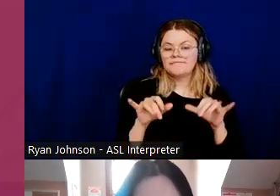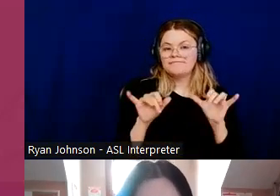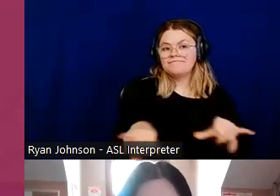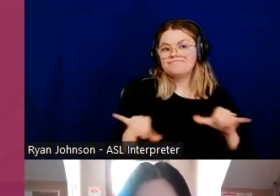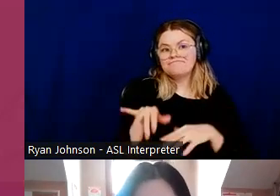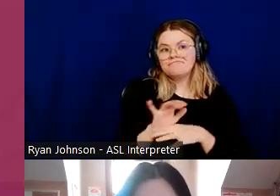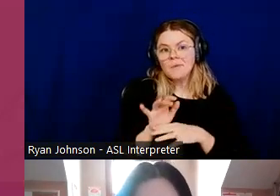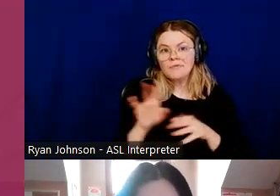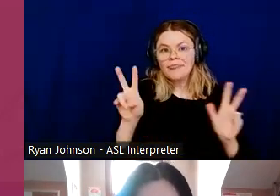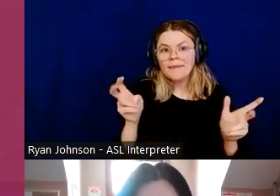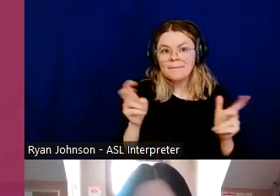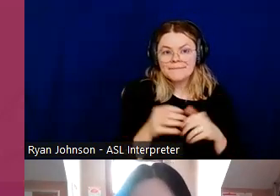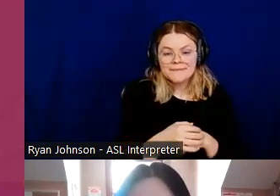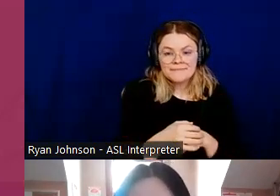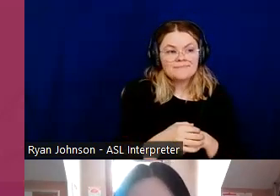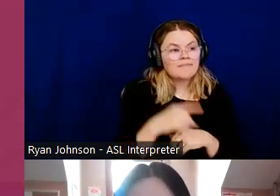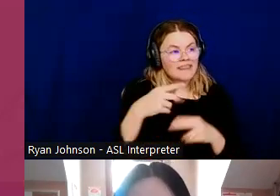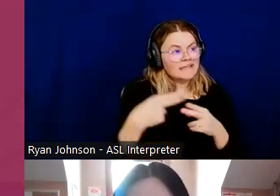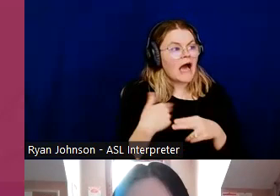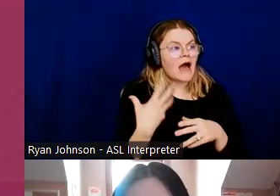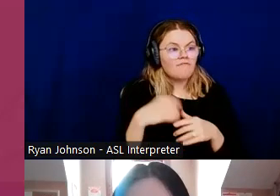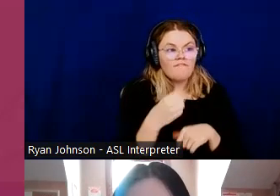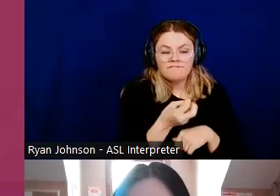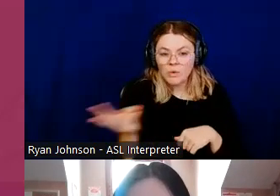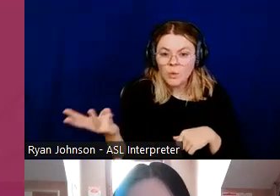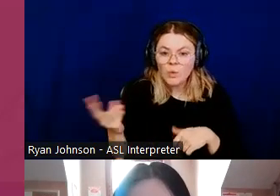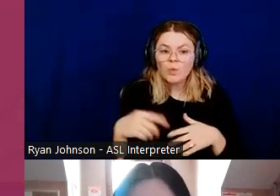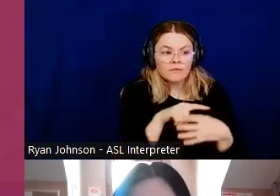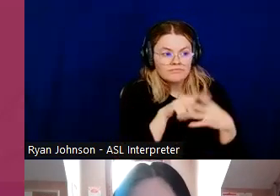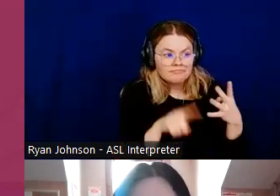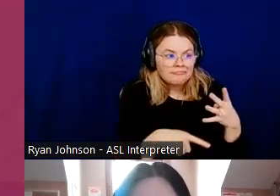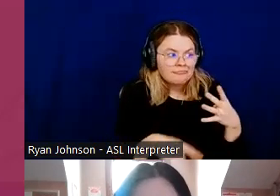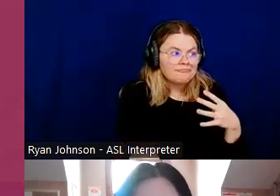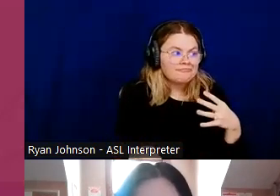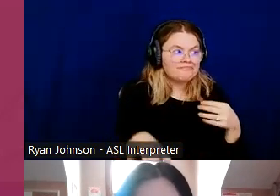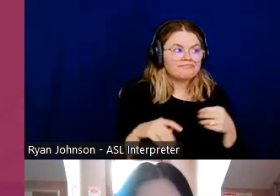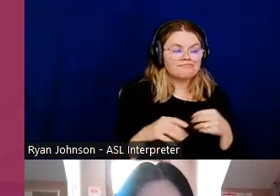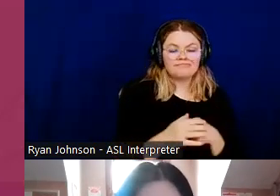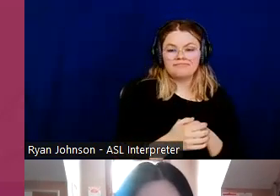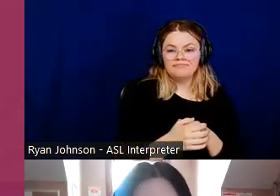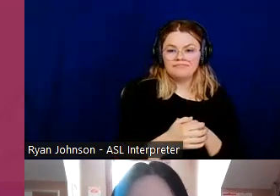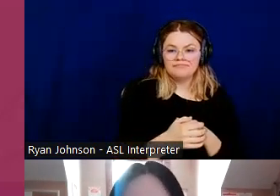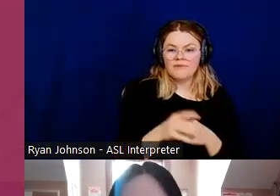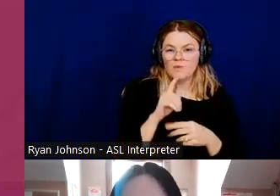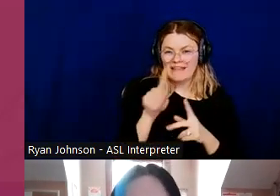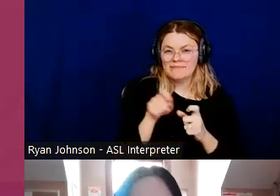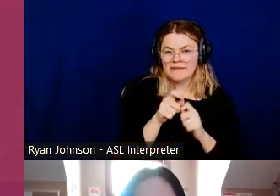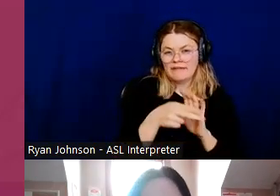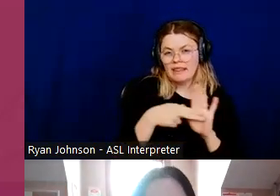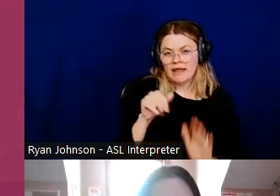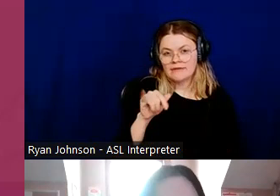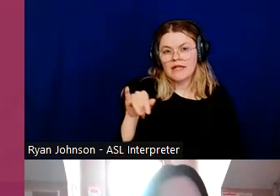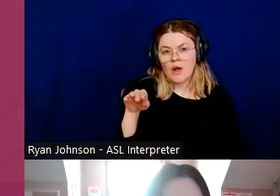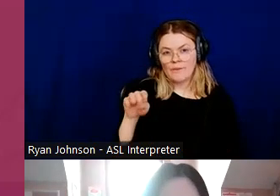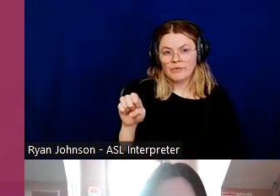we've listed a couple of movie tropes that can showcase what abuse looks like. First,